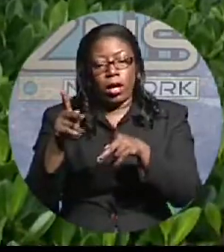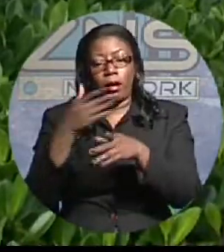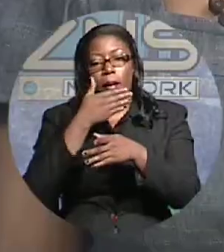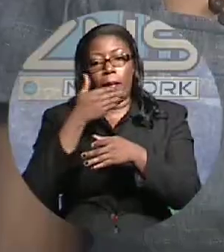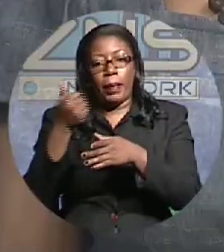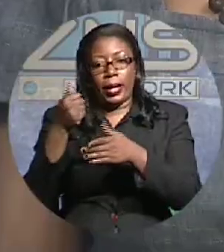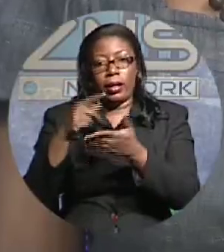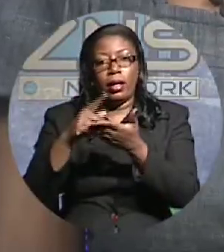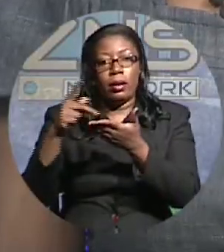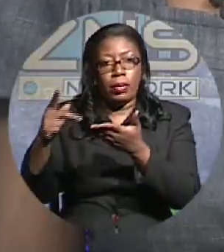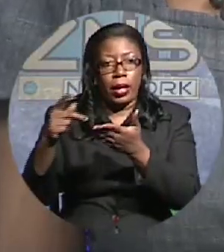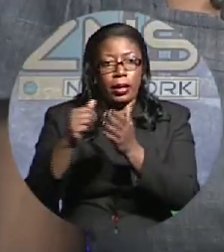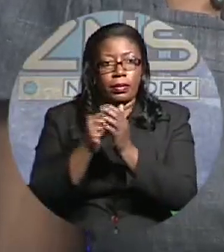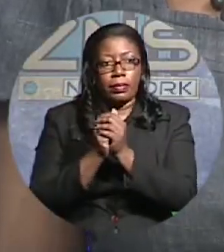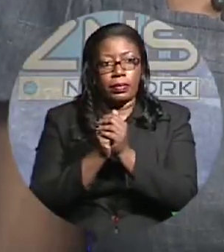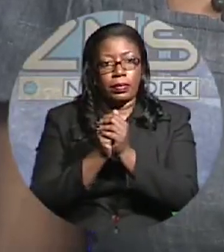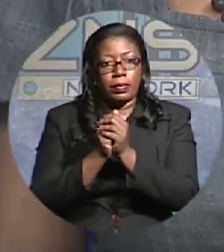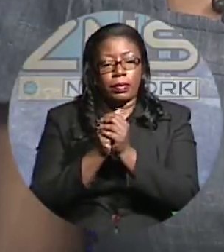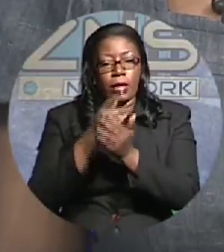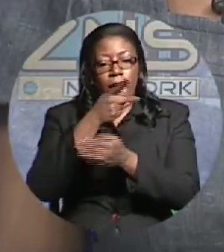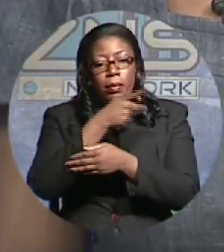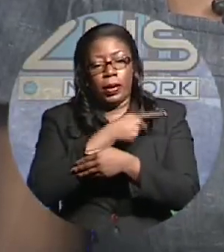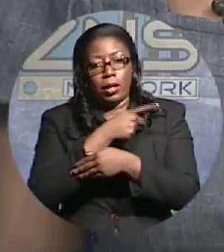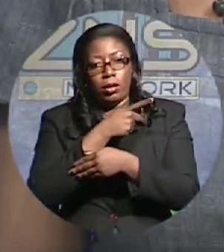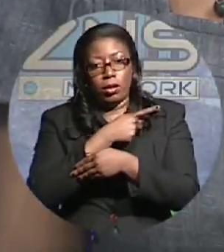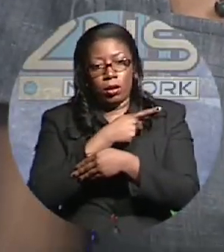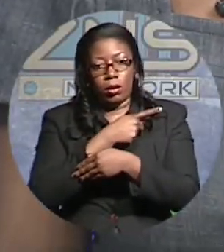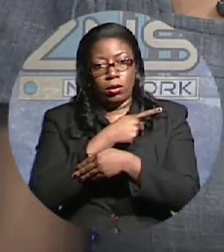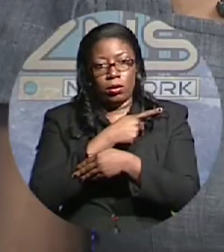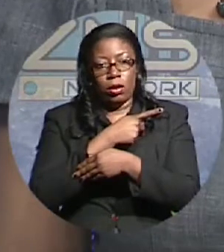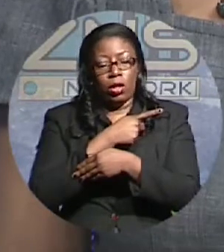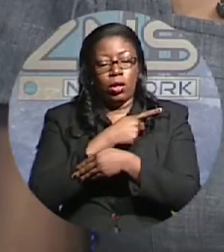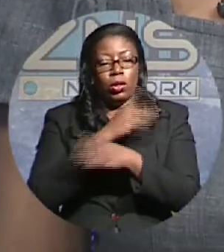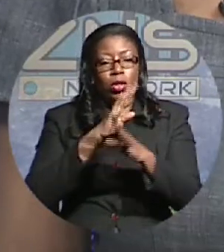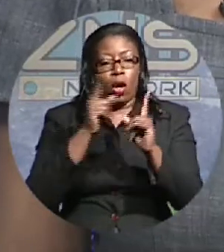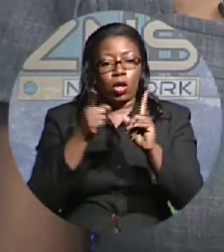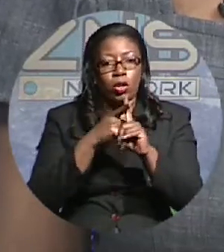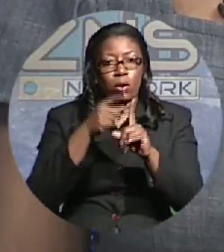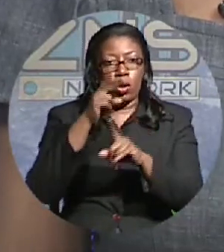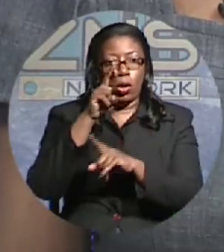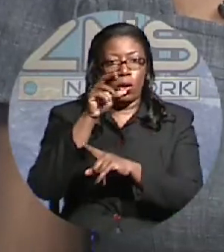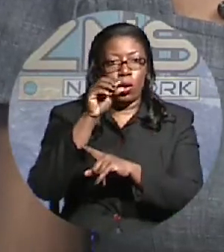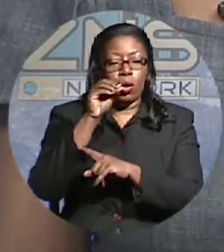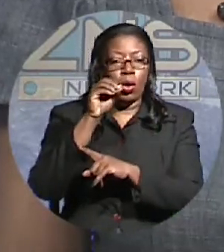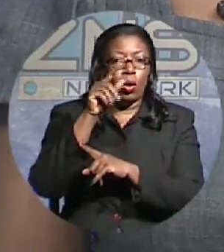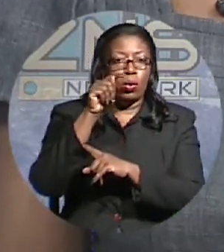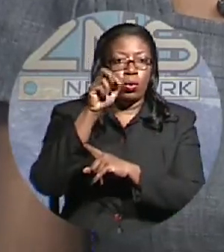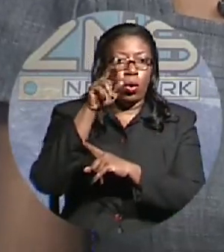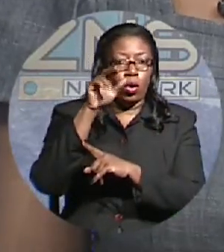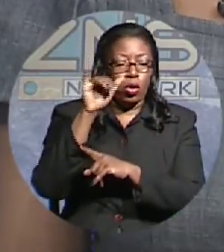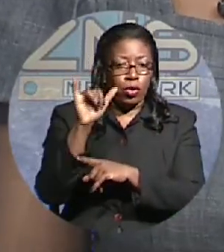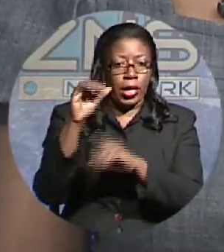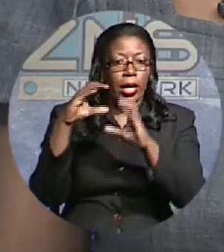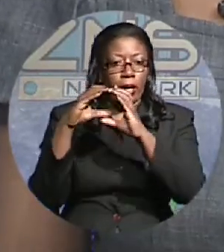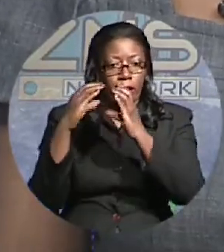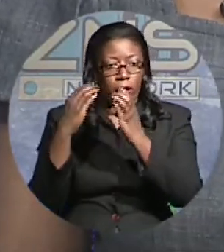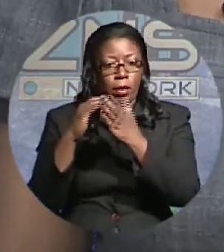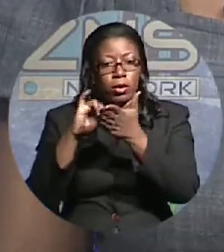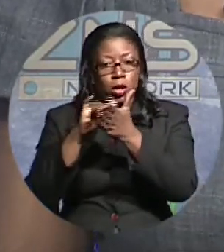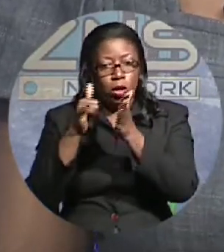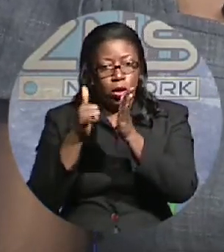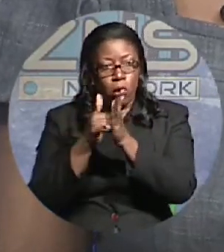salaries. Now, Pinder, who was addressing the Rotary Club of West Nassau on Thursday, said that those who fall into